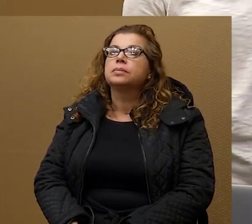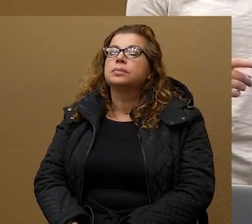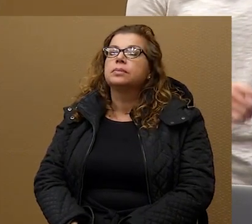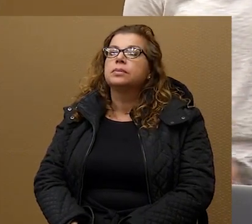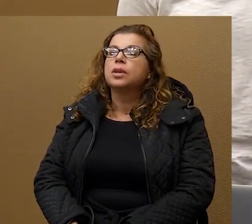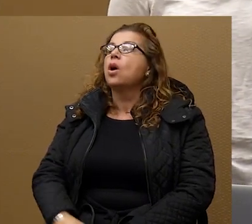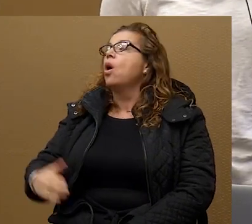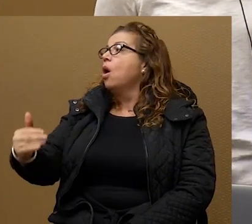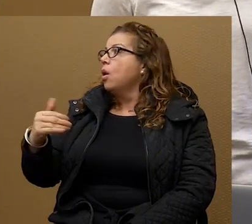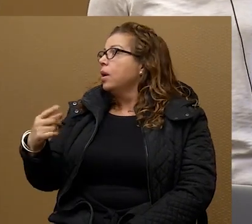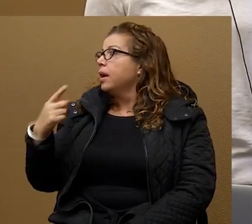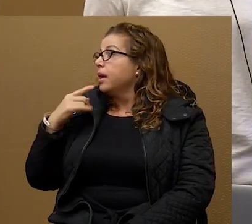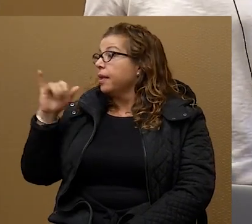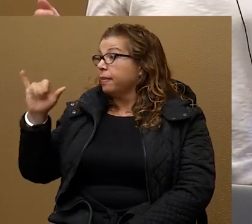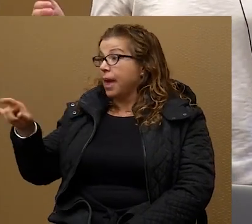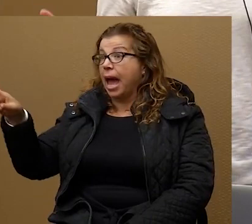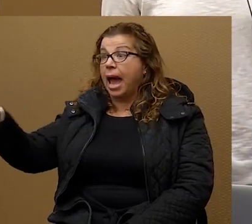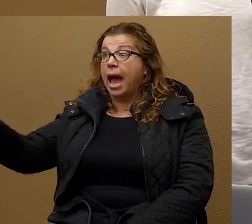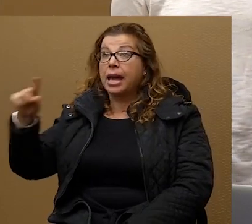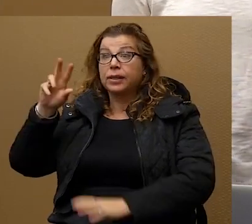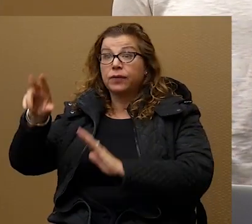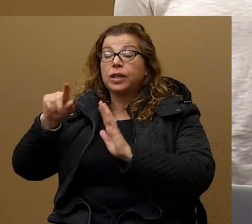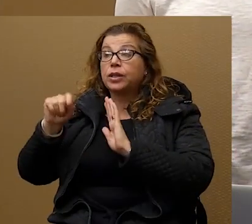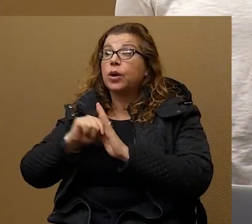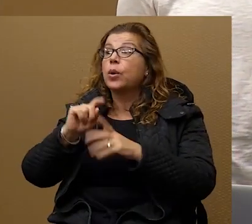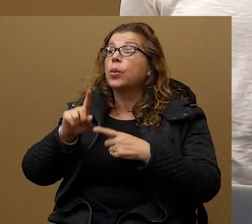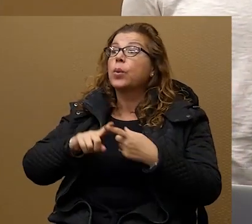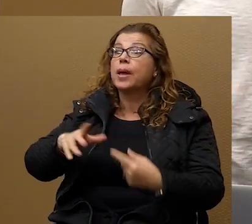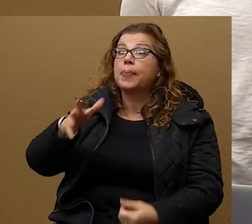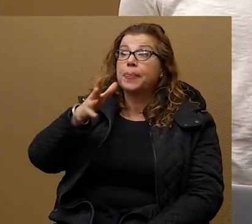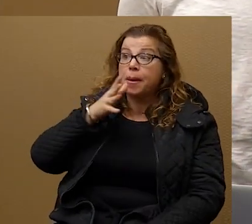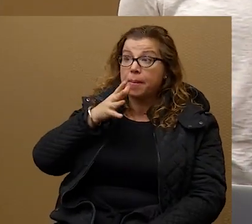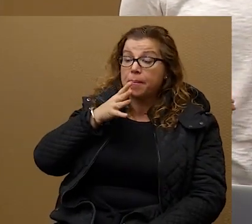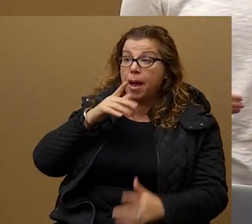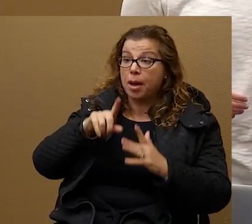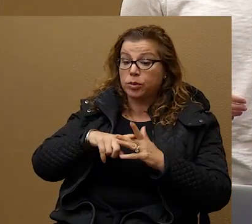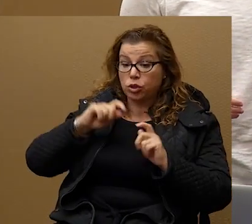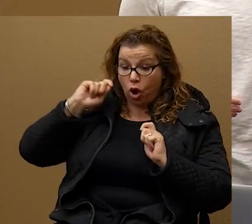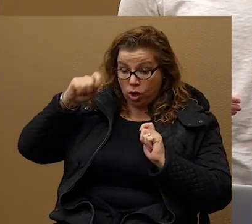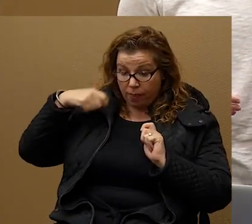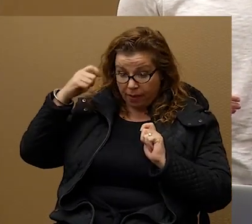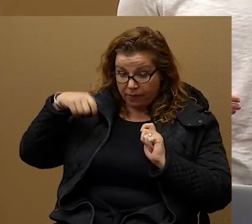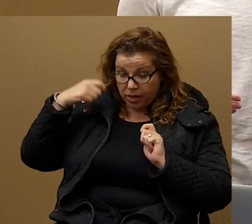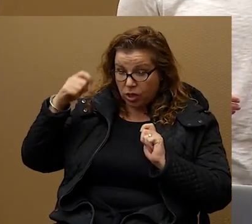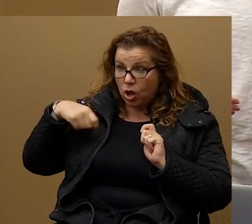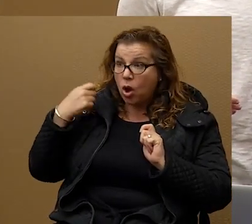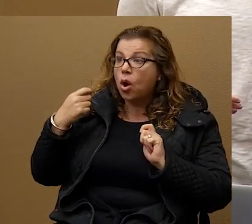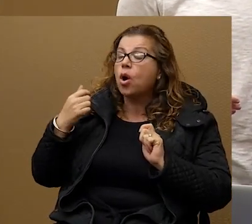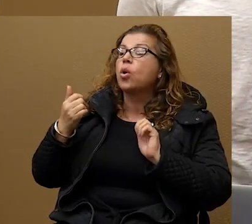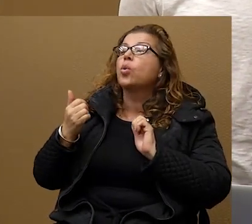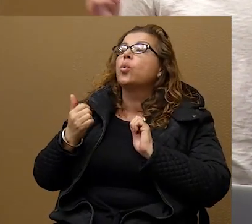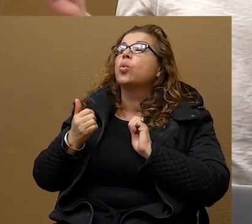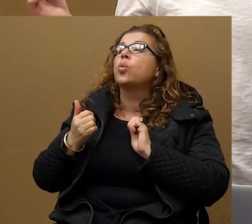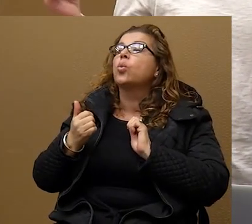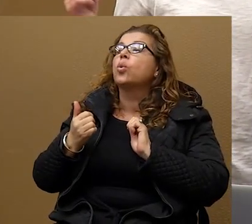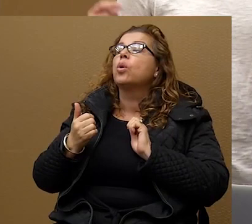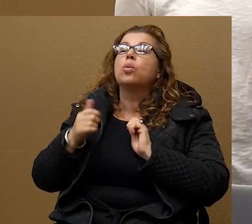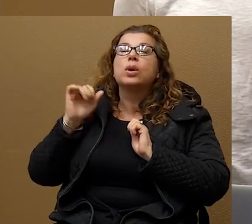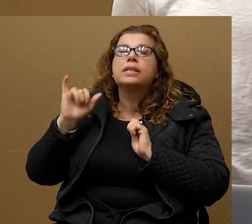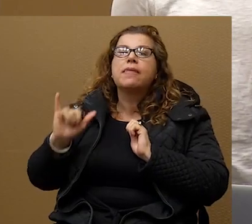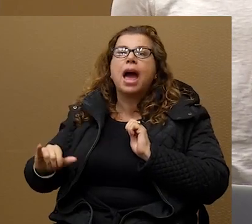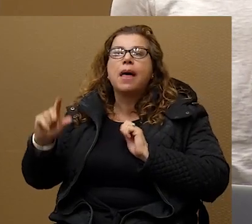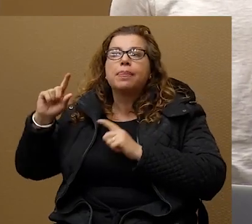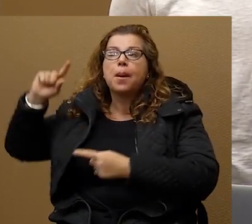What I wanted to say about that video. When the mom started that video, was it most to least prompts or least